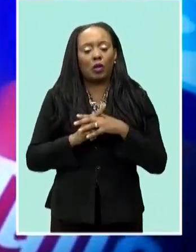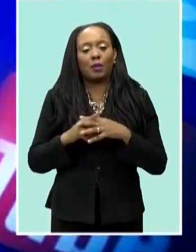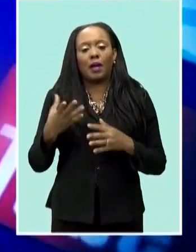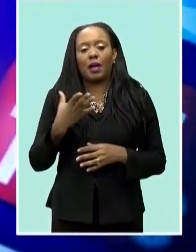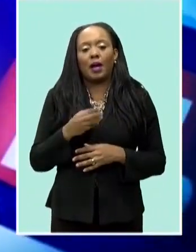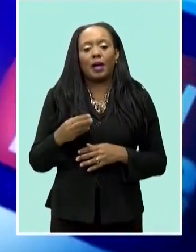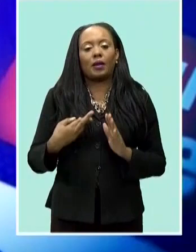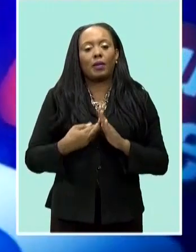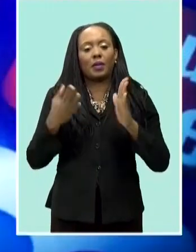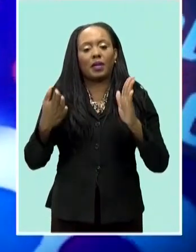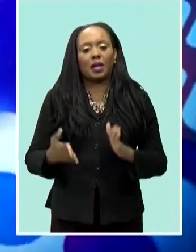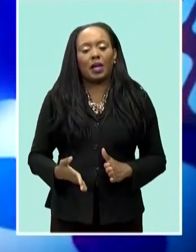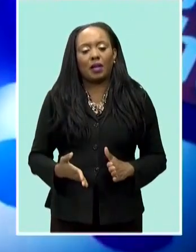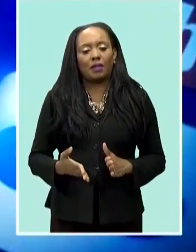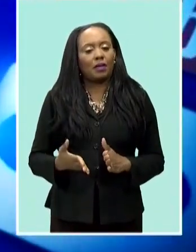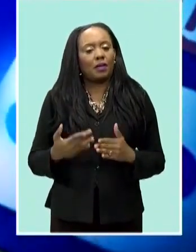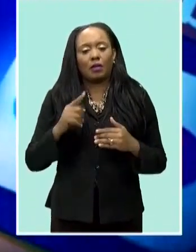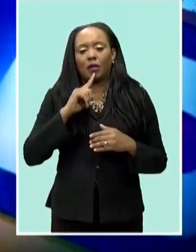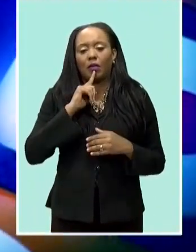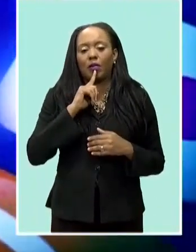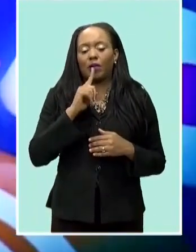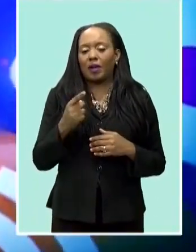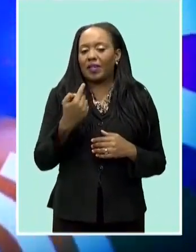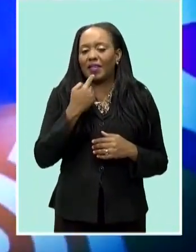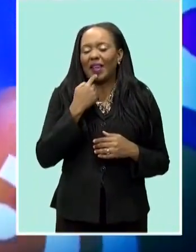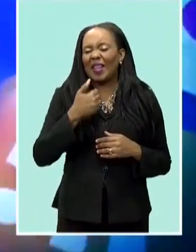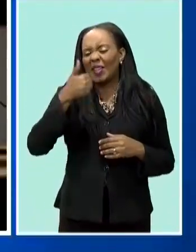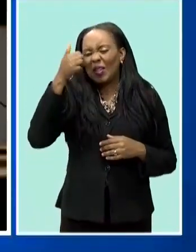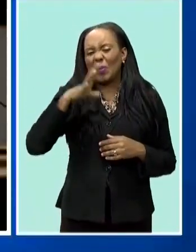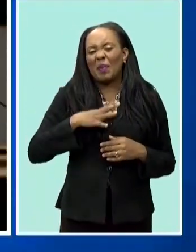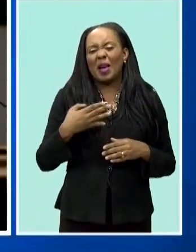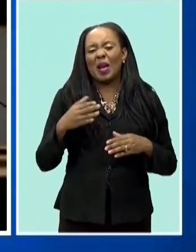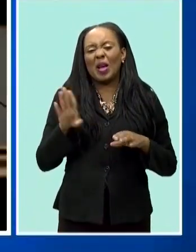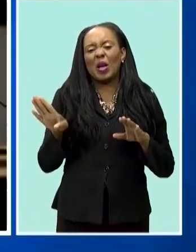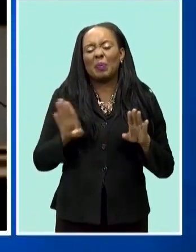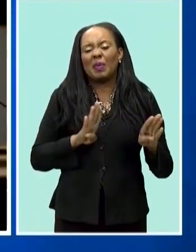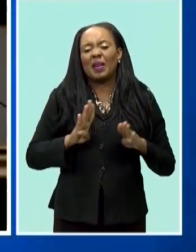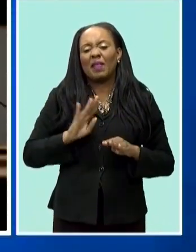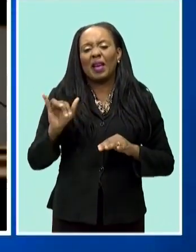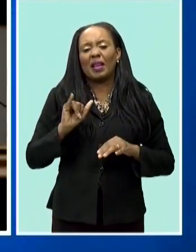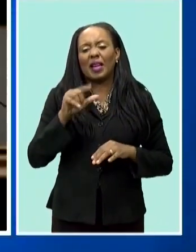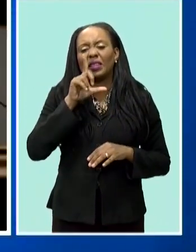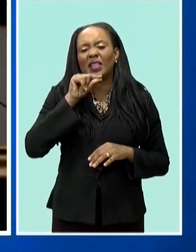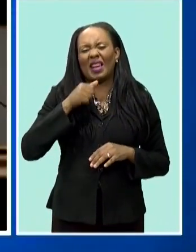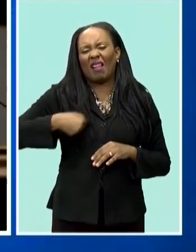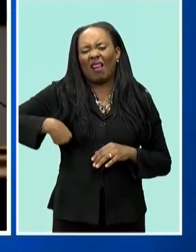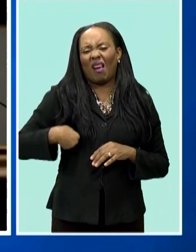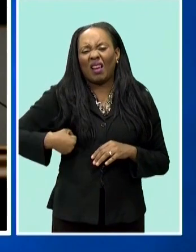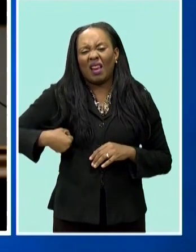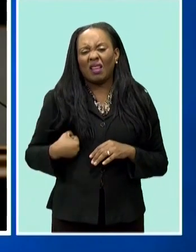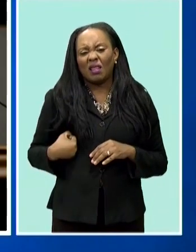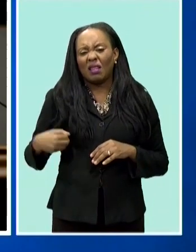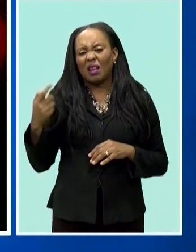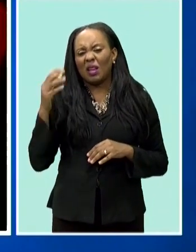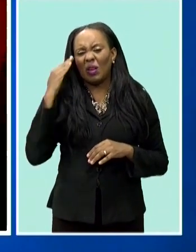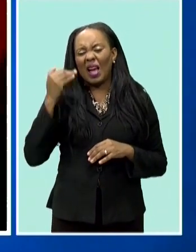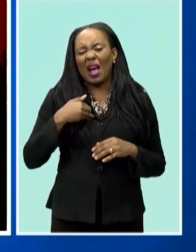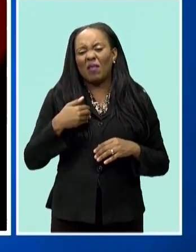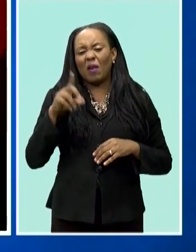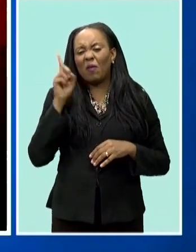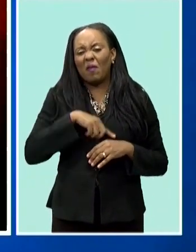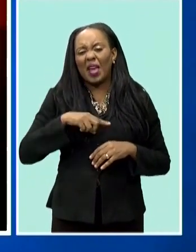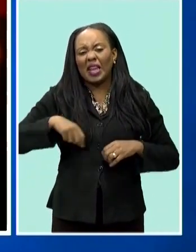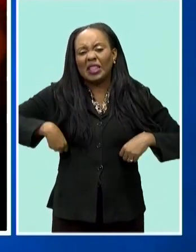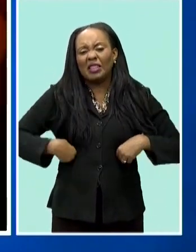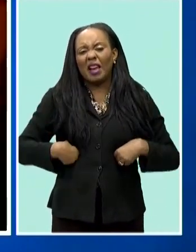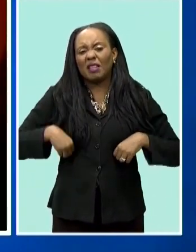Representative Steve Cohen has taken him to task for chickening out, going so far as to place a fake chicken statue